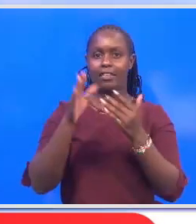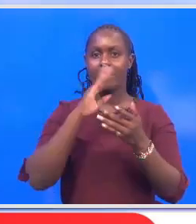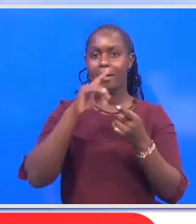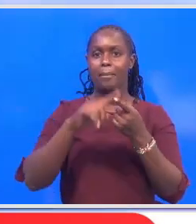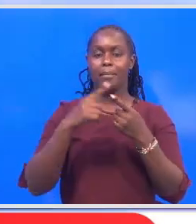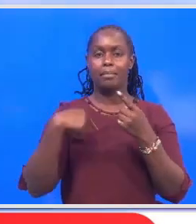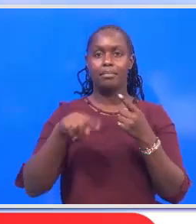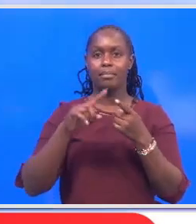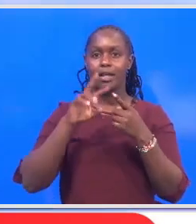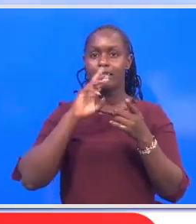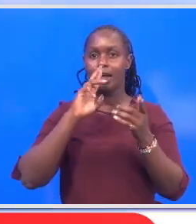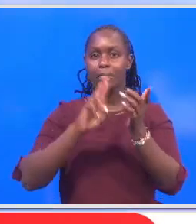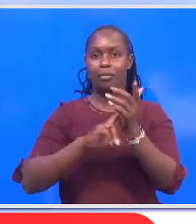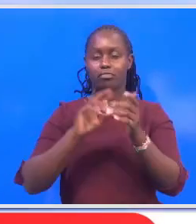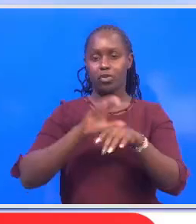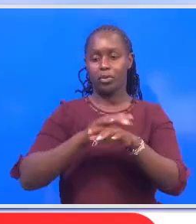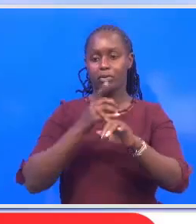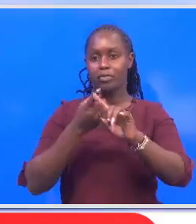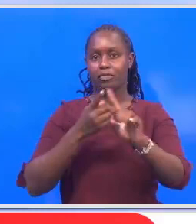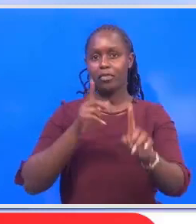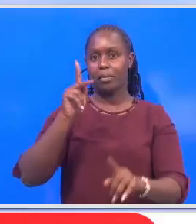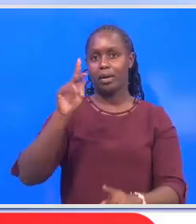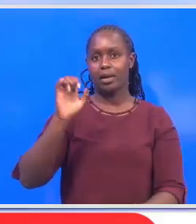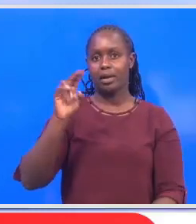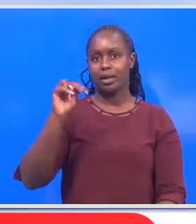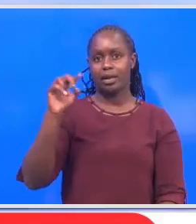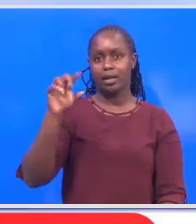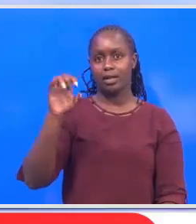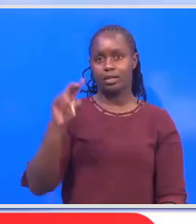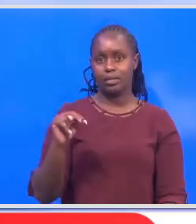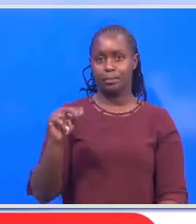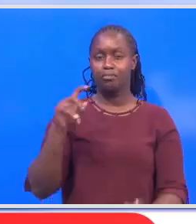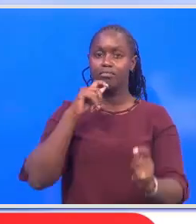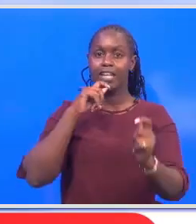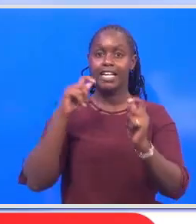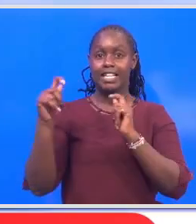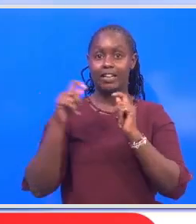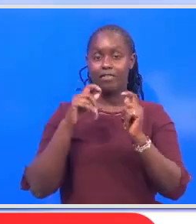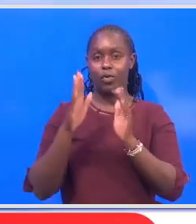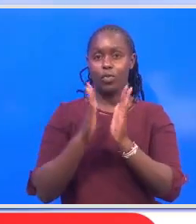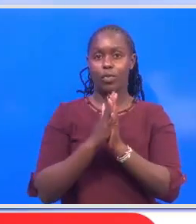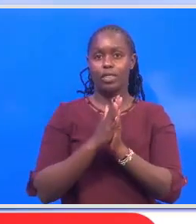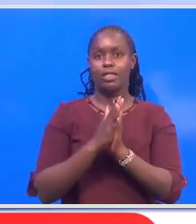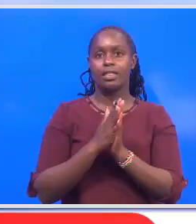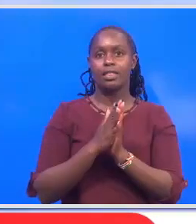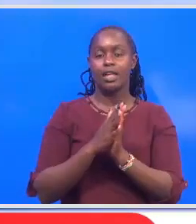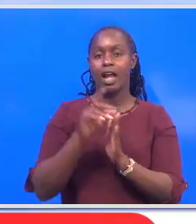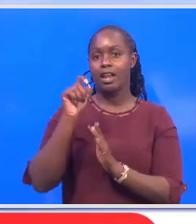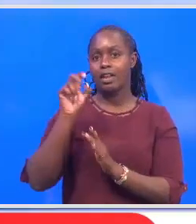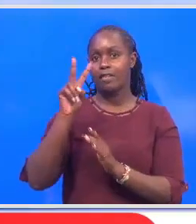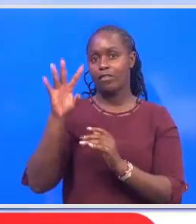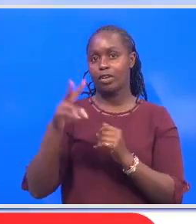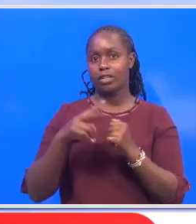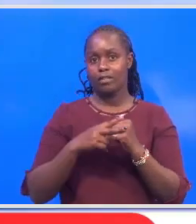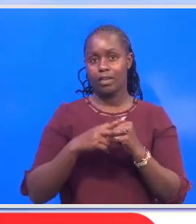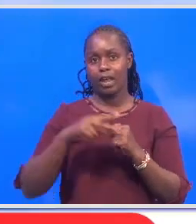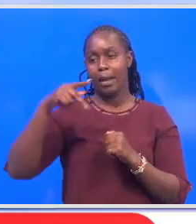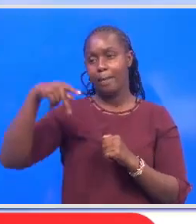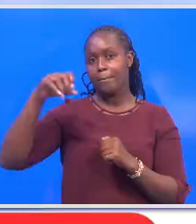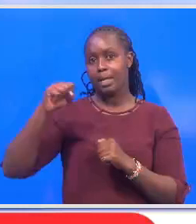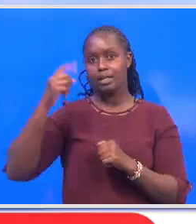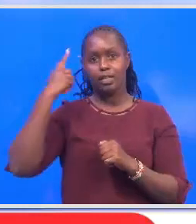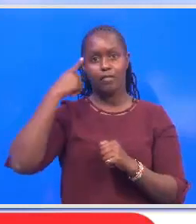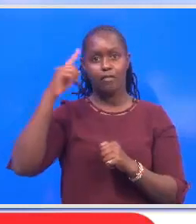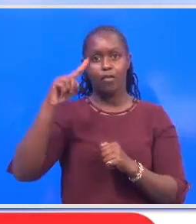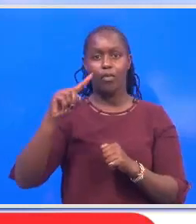electricity generation from KenGen. In an exclusive interview with TV47, the Principal Secretary for Energy, this is Alex Wachira, said